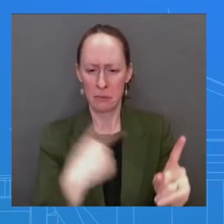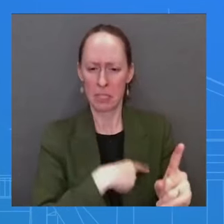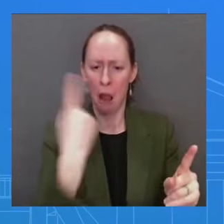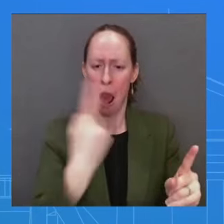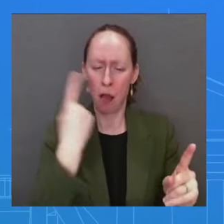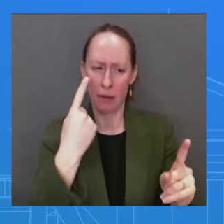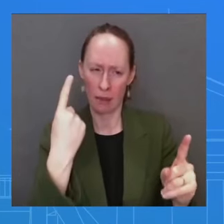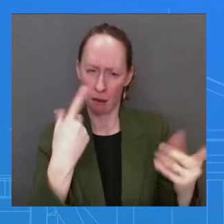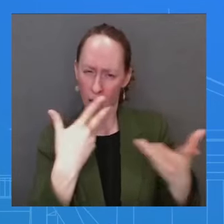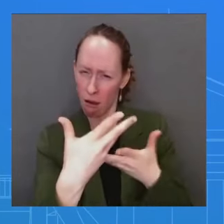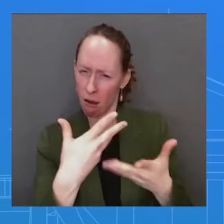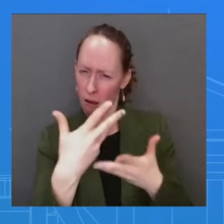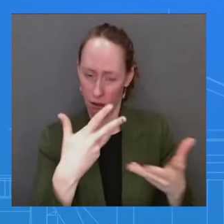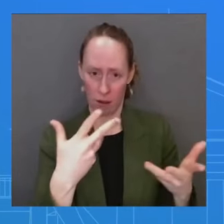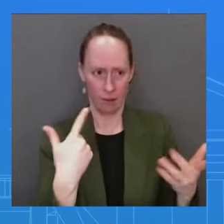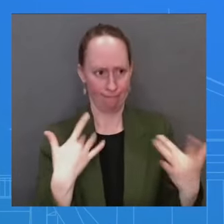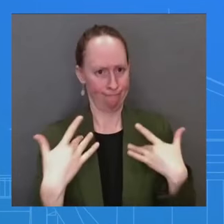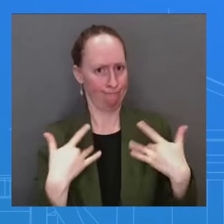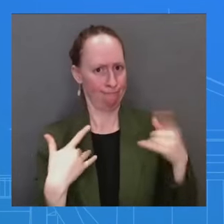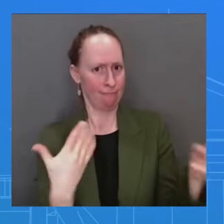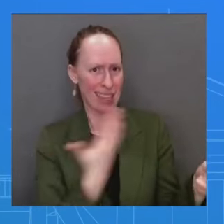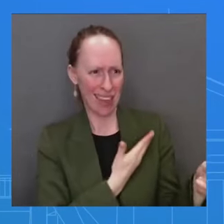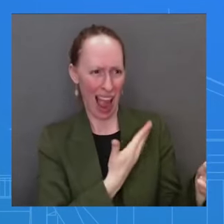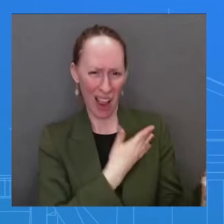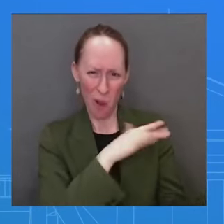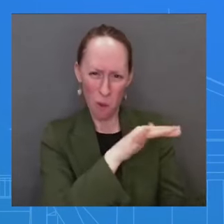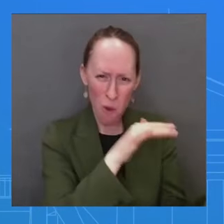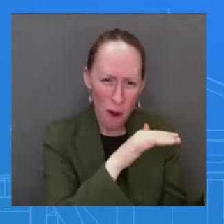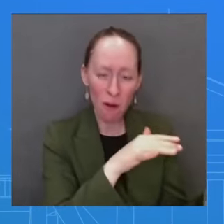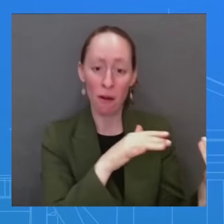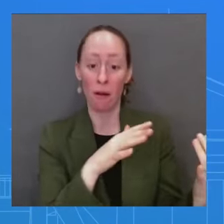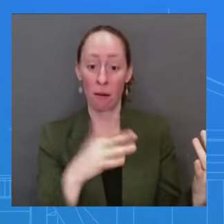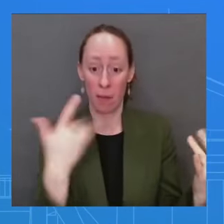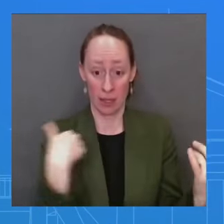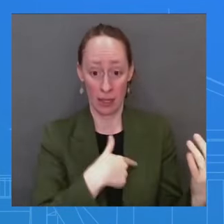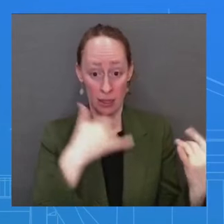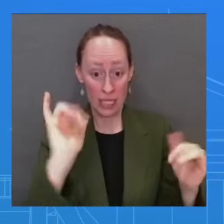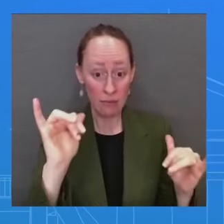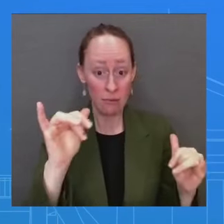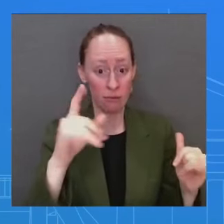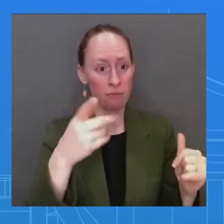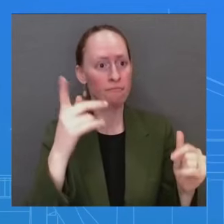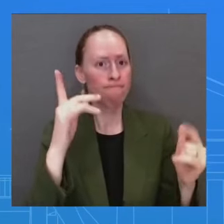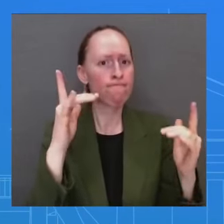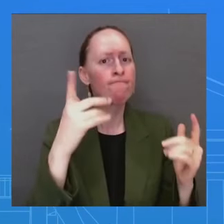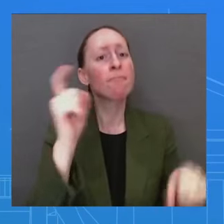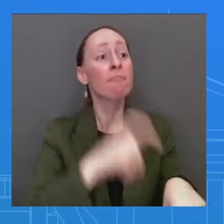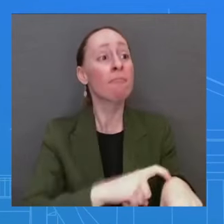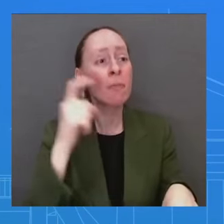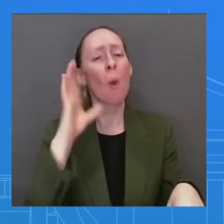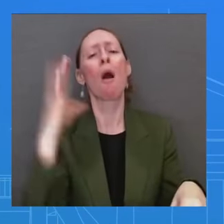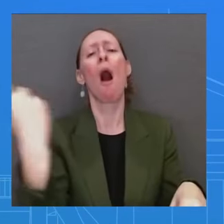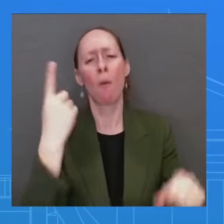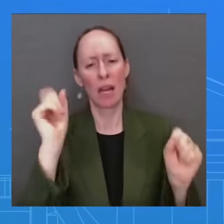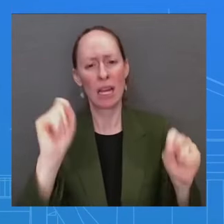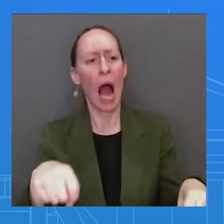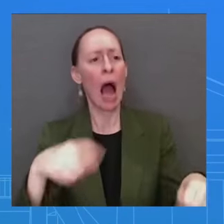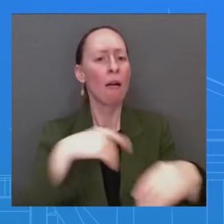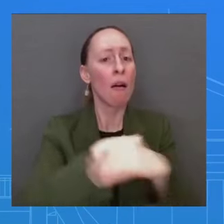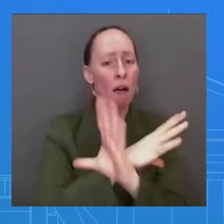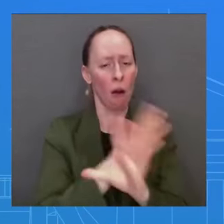that doesn't mean that that they don't still have an open line to one another. And when either of them feel like they need to pick up the phone and call, then that'll happen. I have